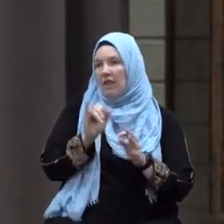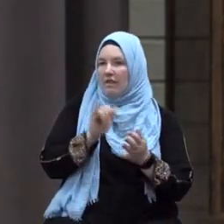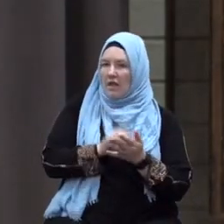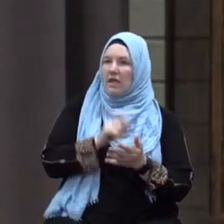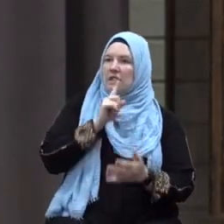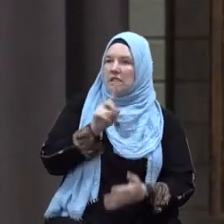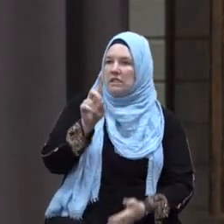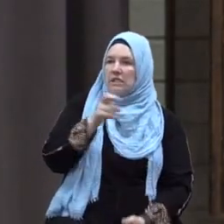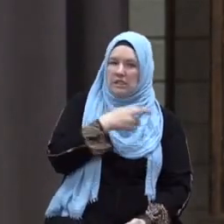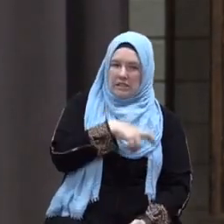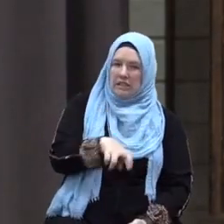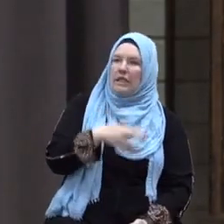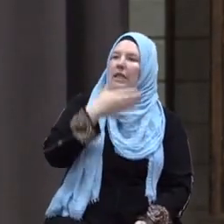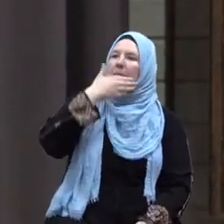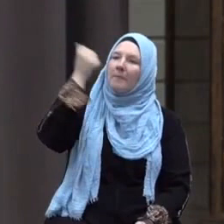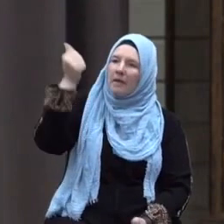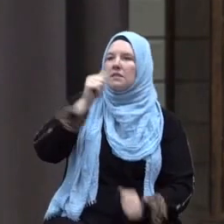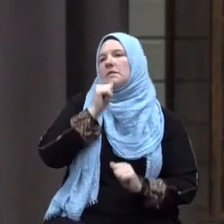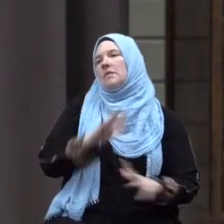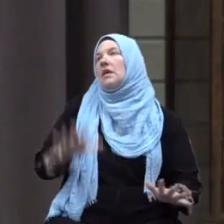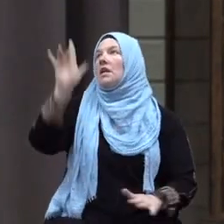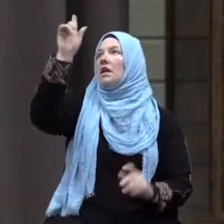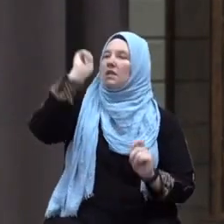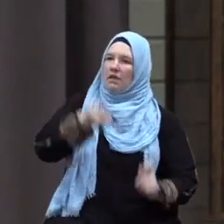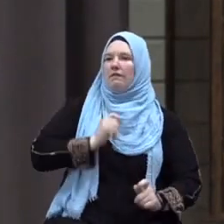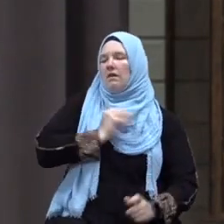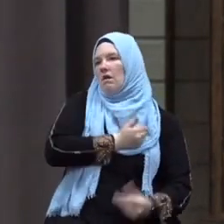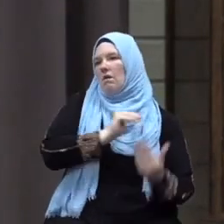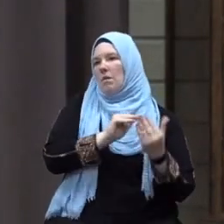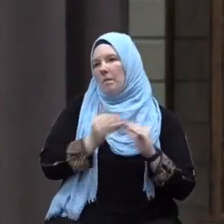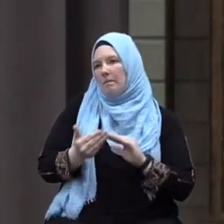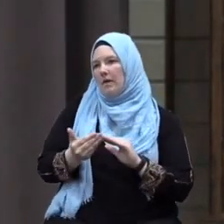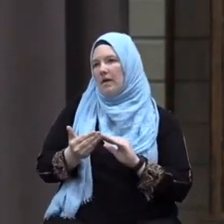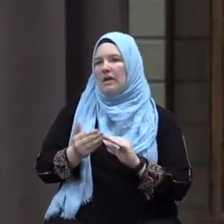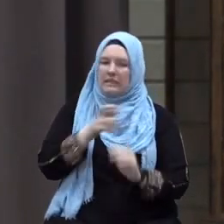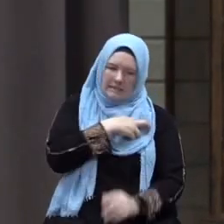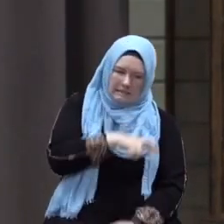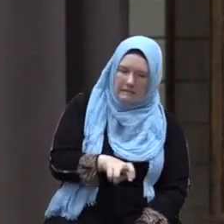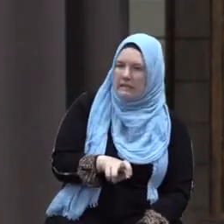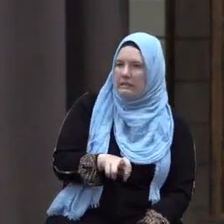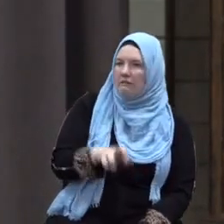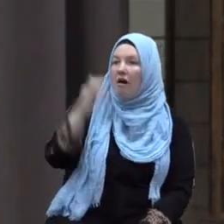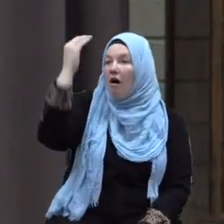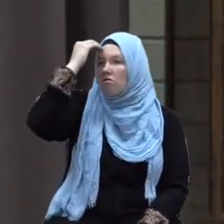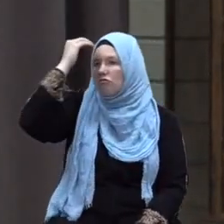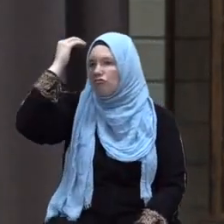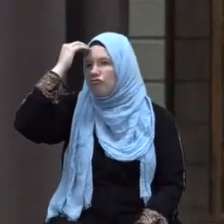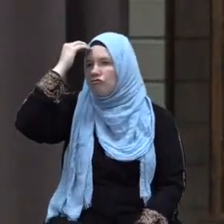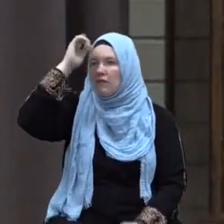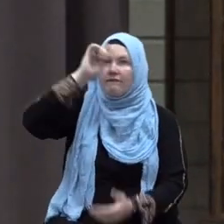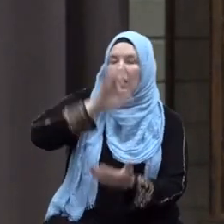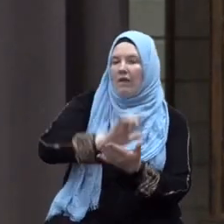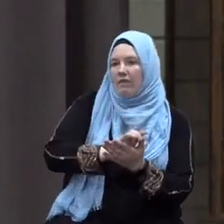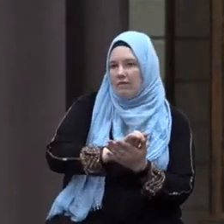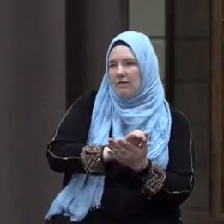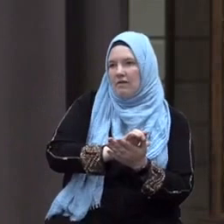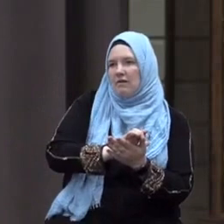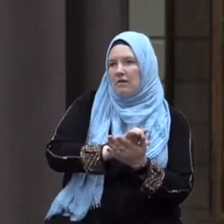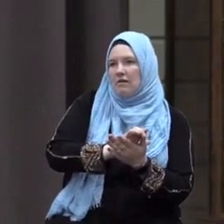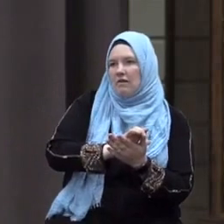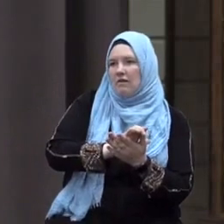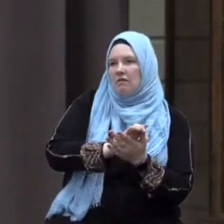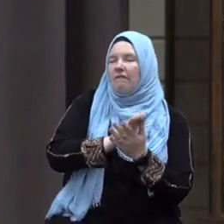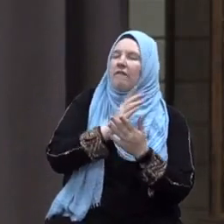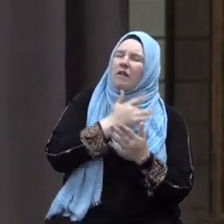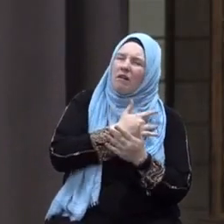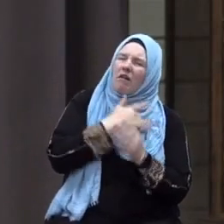deen. The best of blessings Allah has given our ummah is the deen, the knowledge, the faith, the comfort